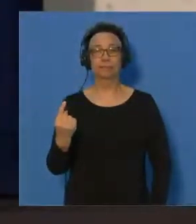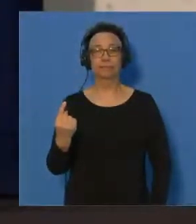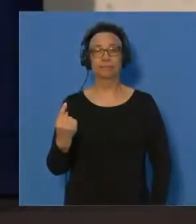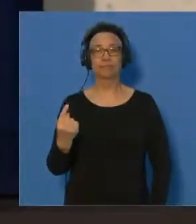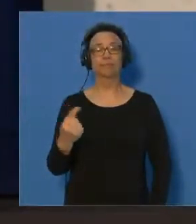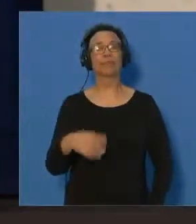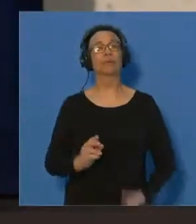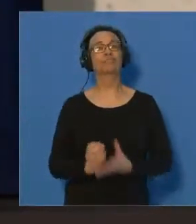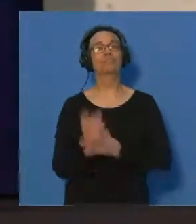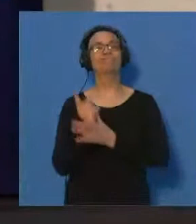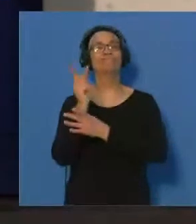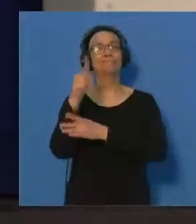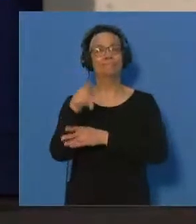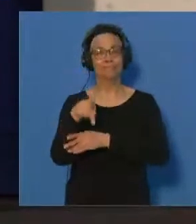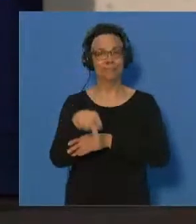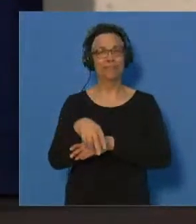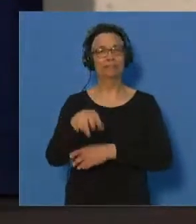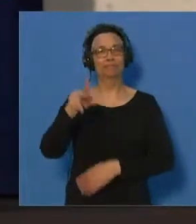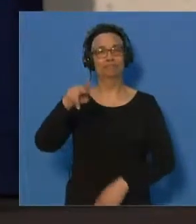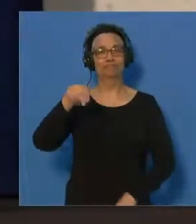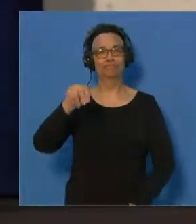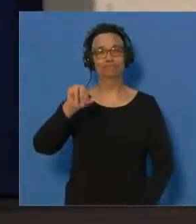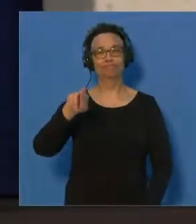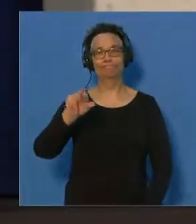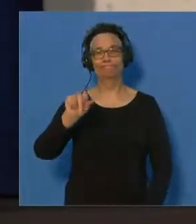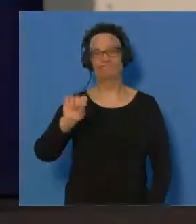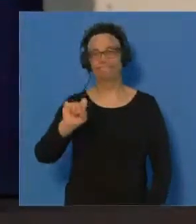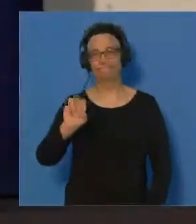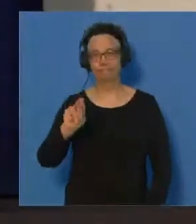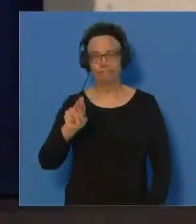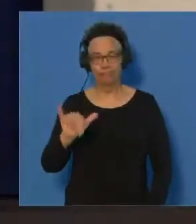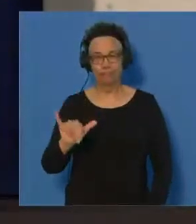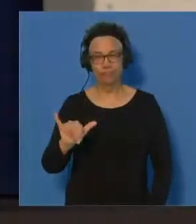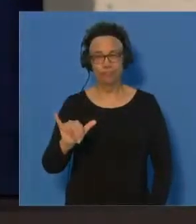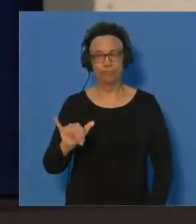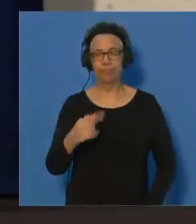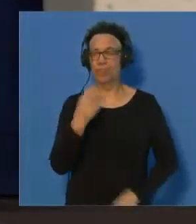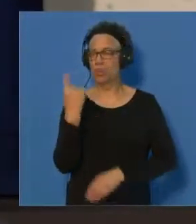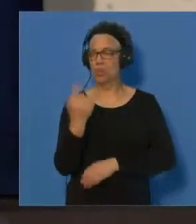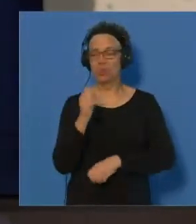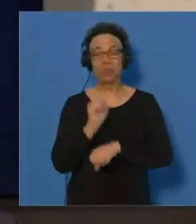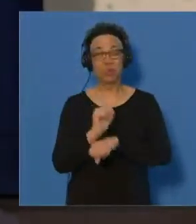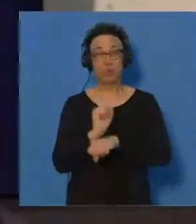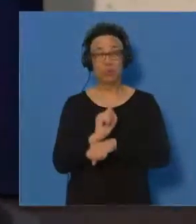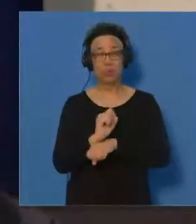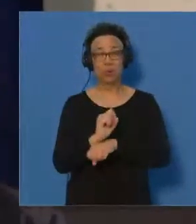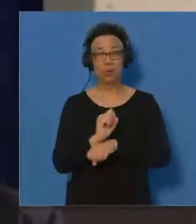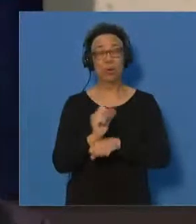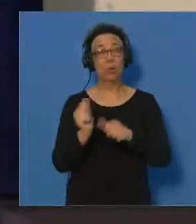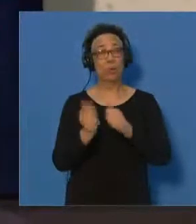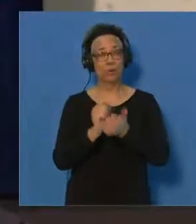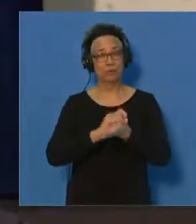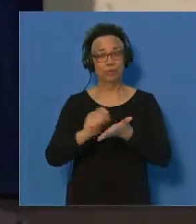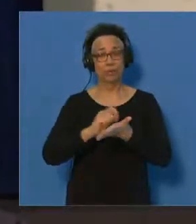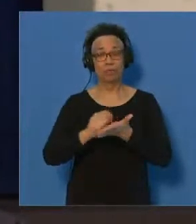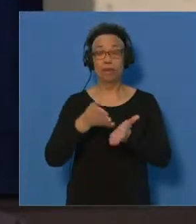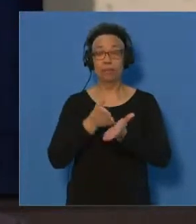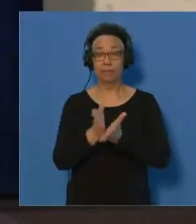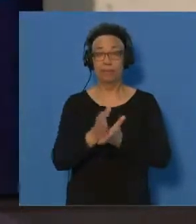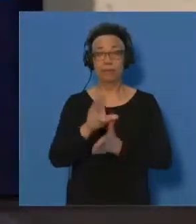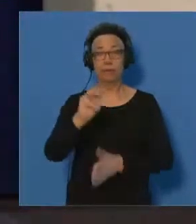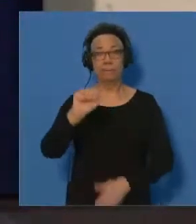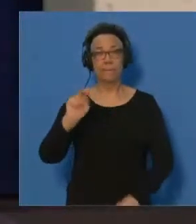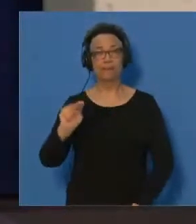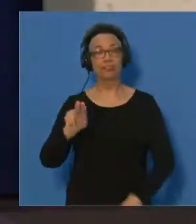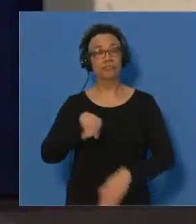Plant nurseries. Plant nurseries may only operate with the written permission of the Minister